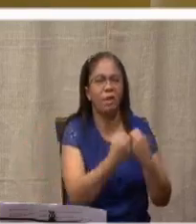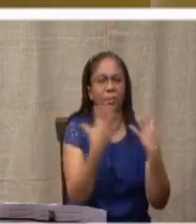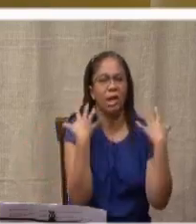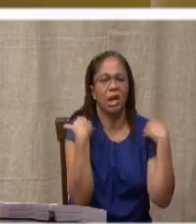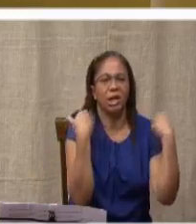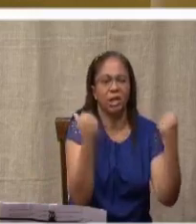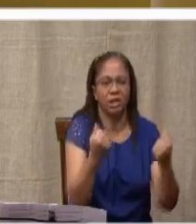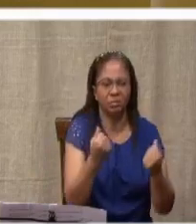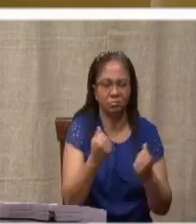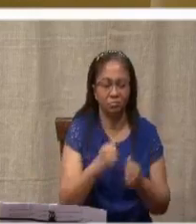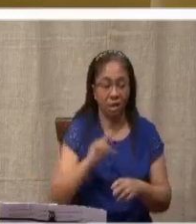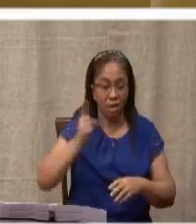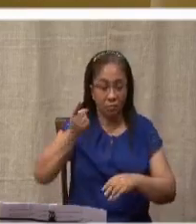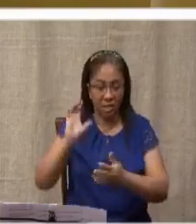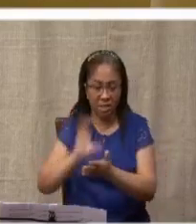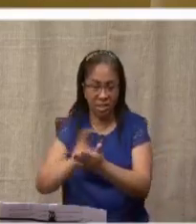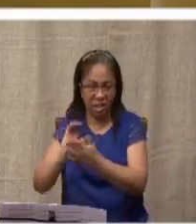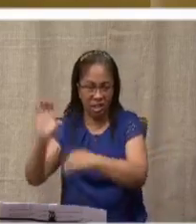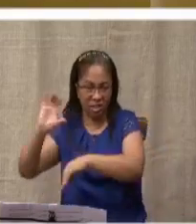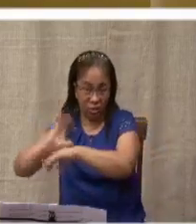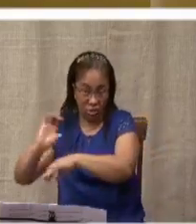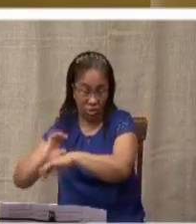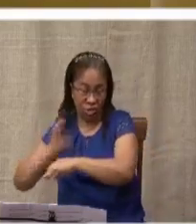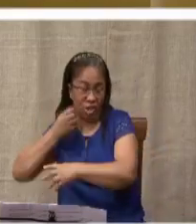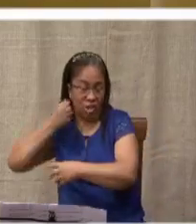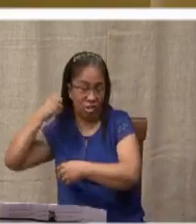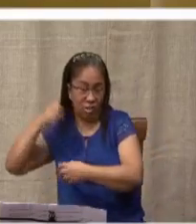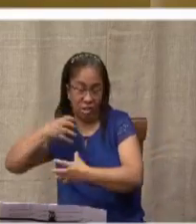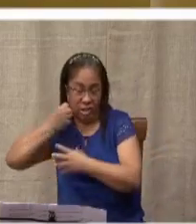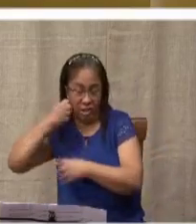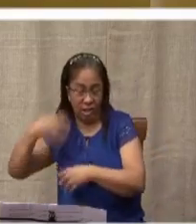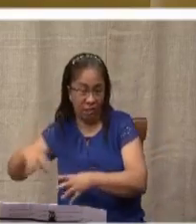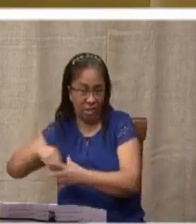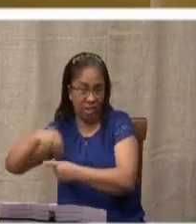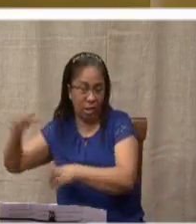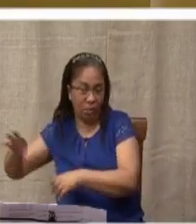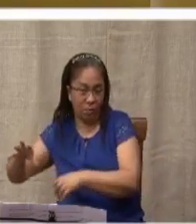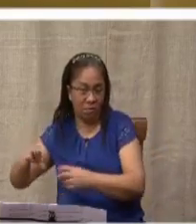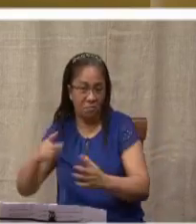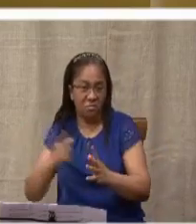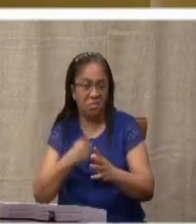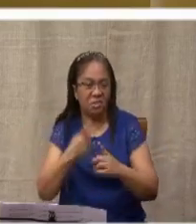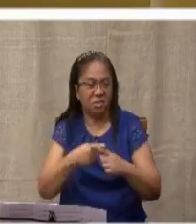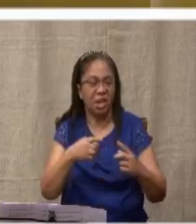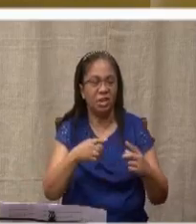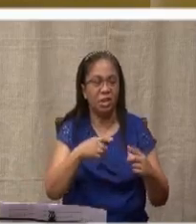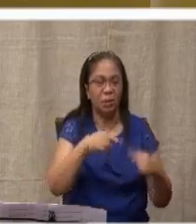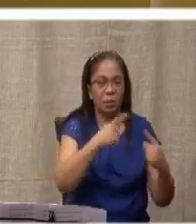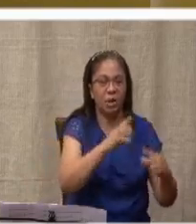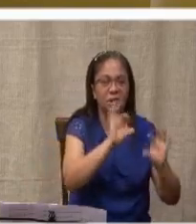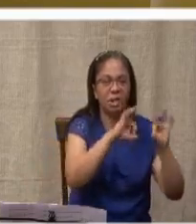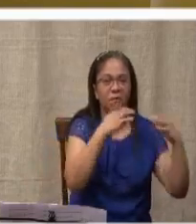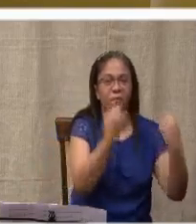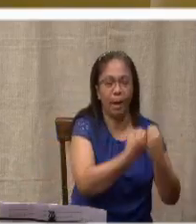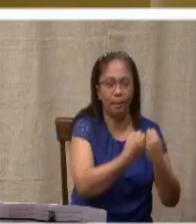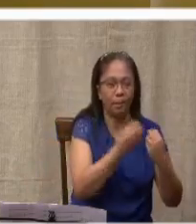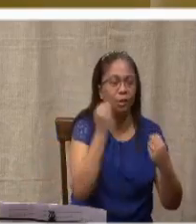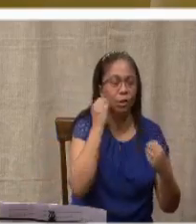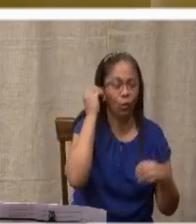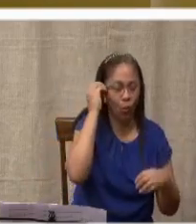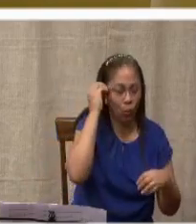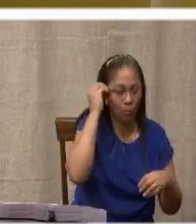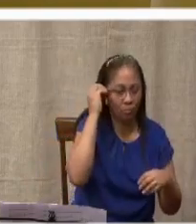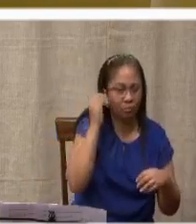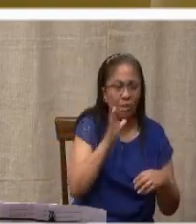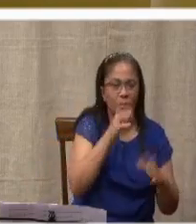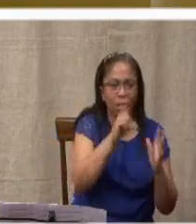clean out the church he tackled now the family and and in the healing in the mother-in-law we have